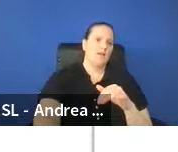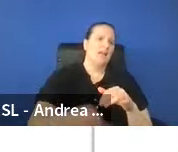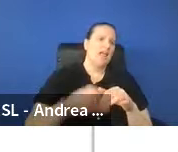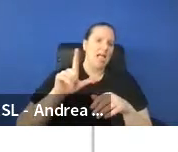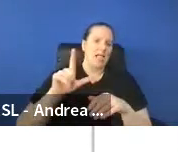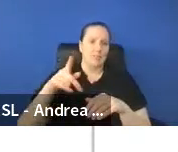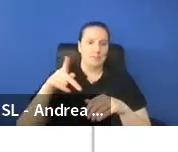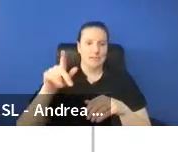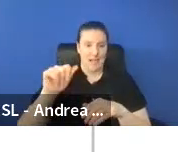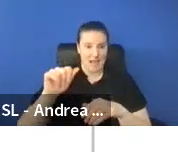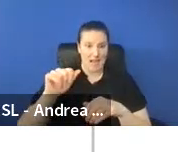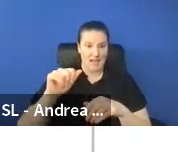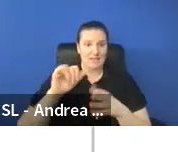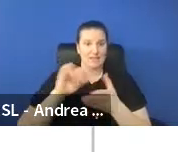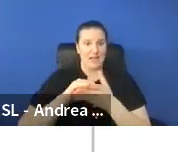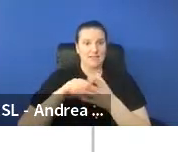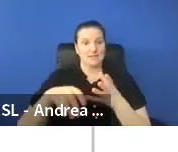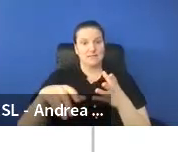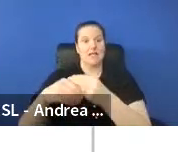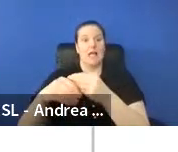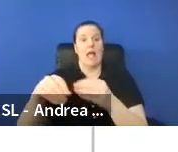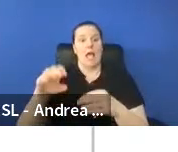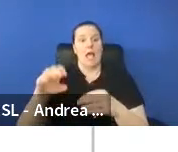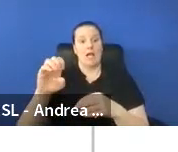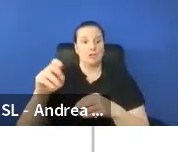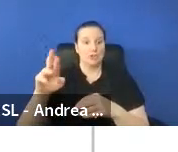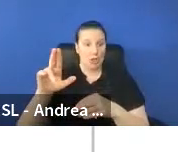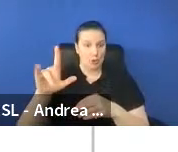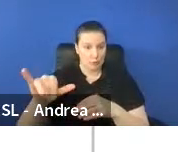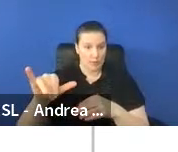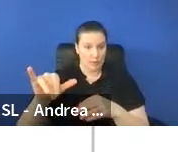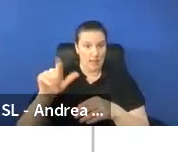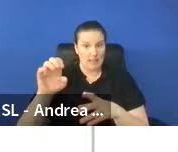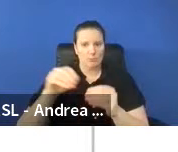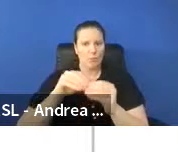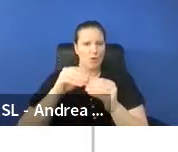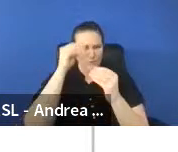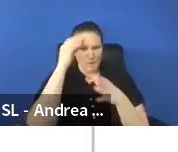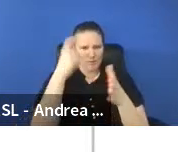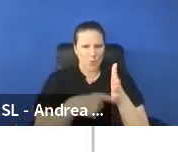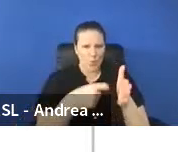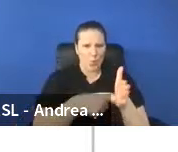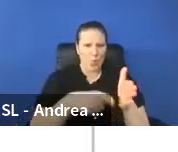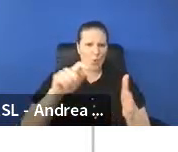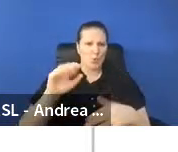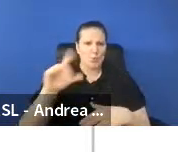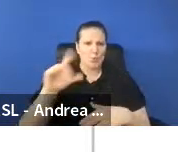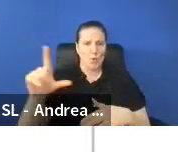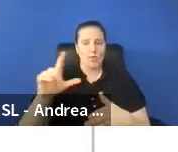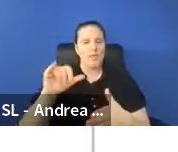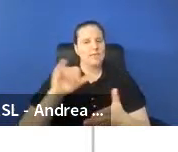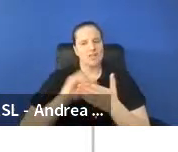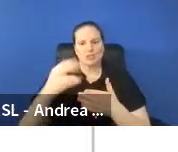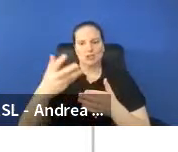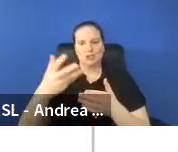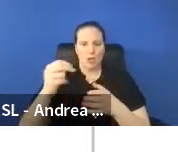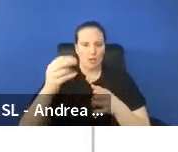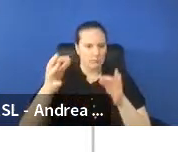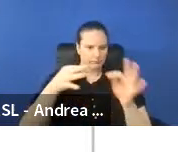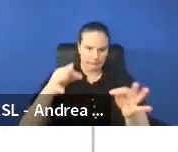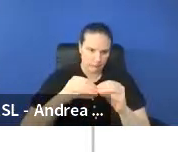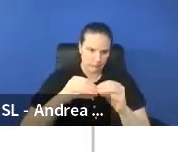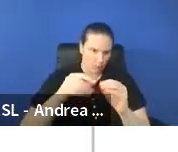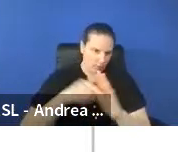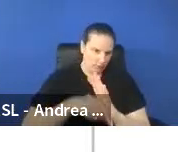auxiliary lanes and some more information on tolling, both of which John is going to go into in more